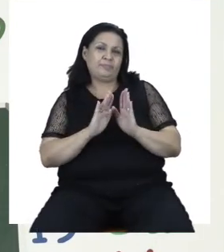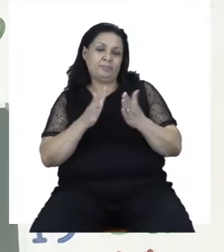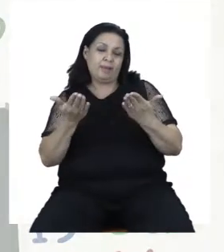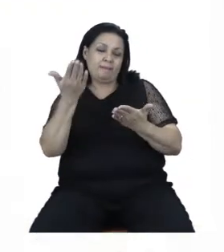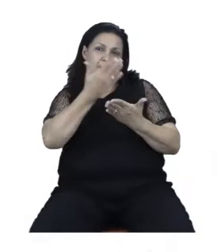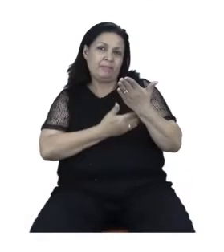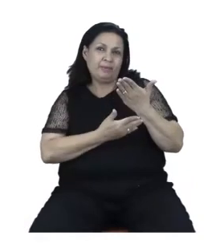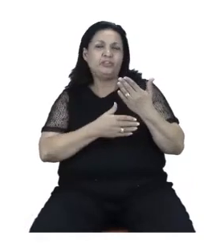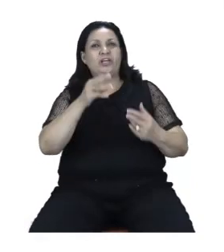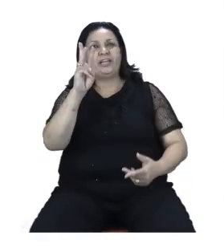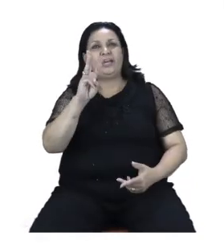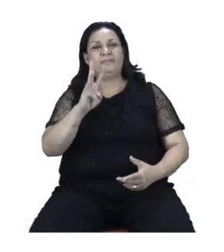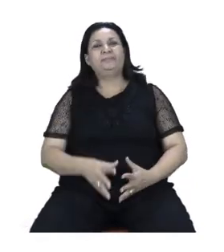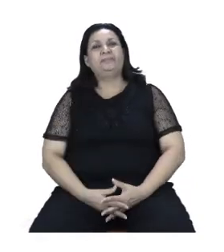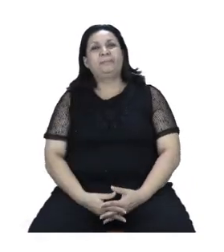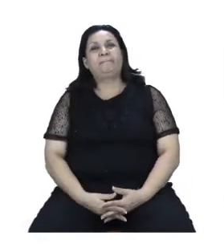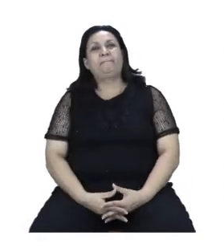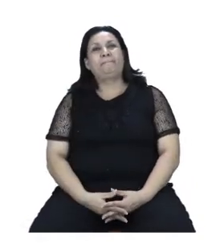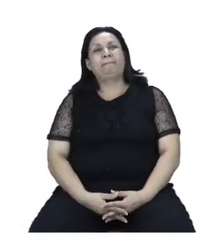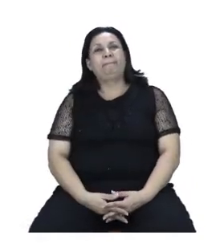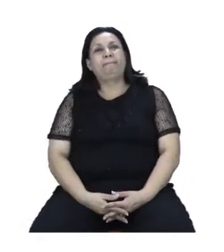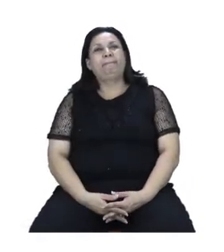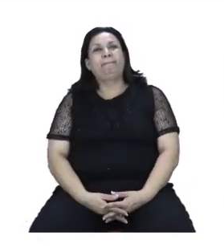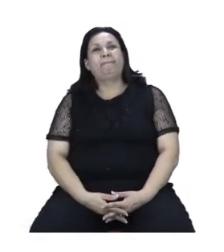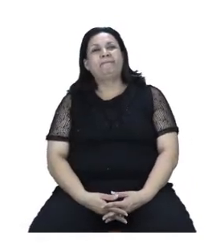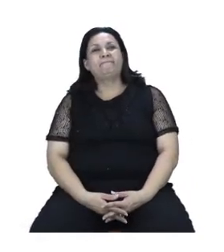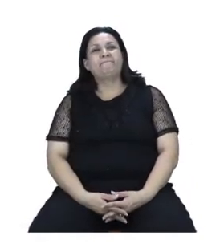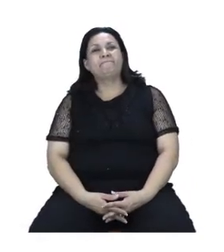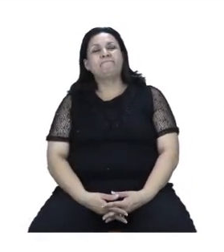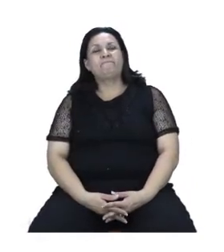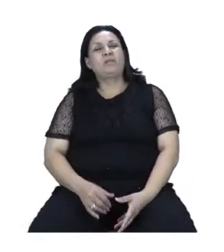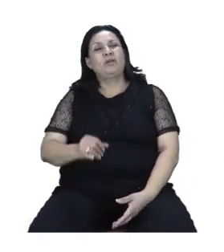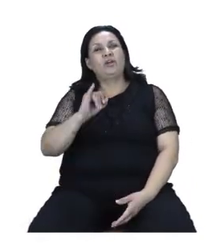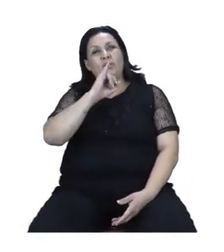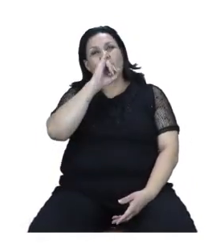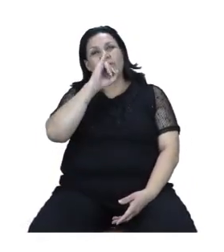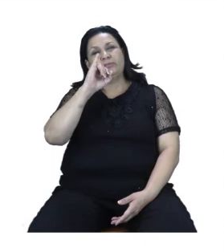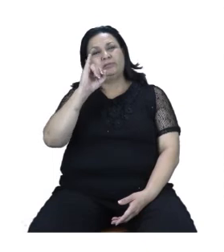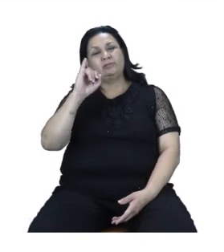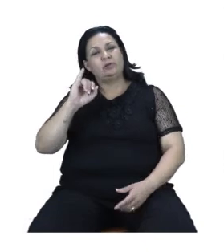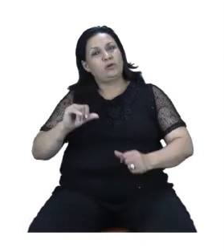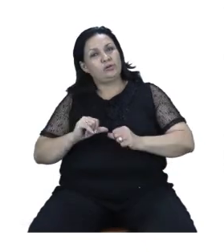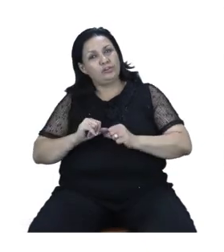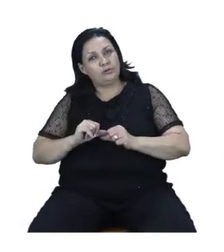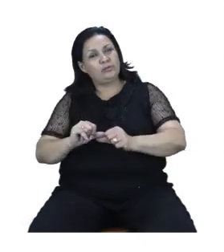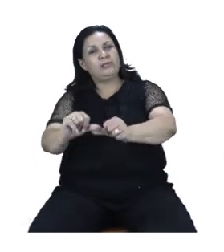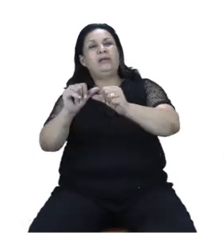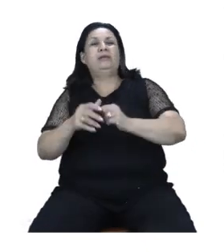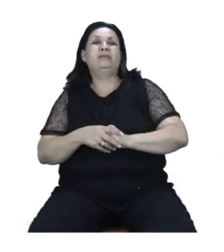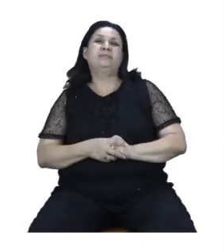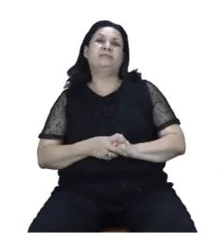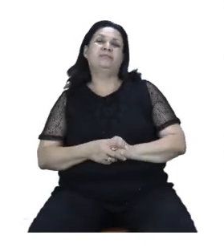3. On page 3, we are going to be tracing continuously with a